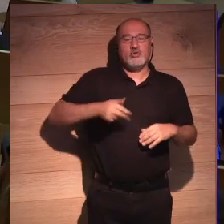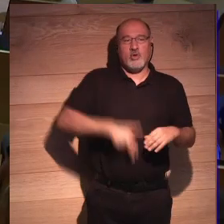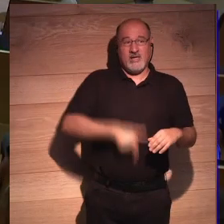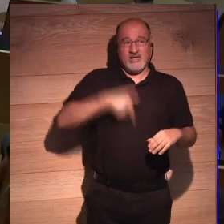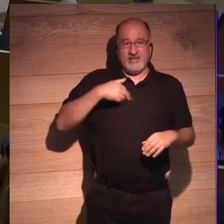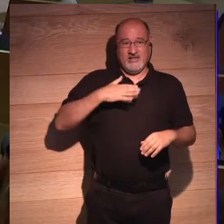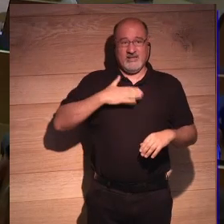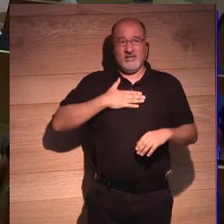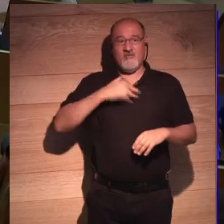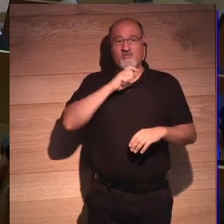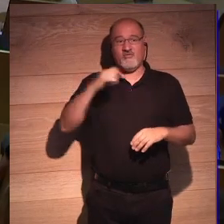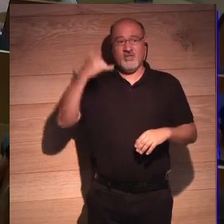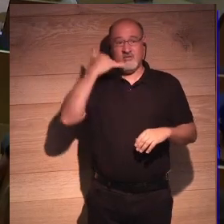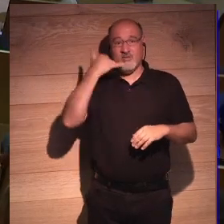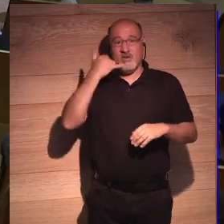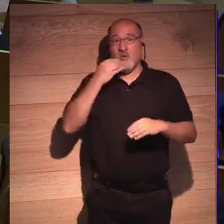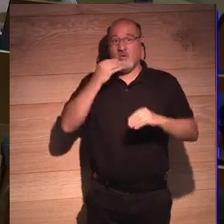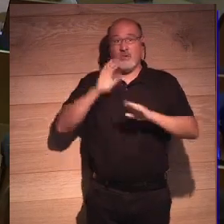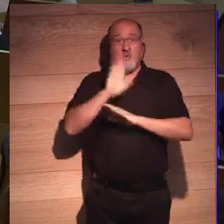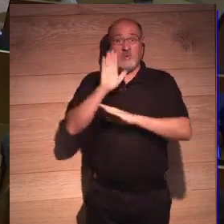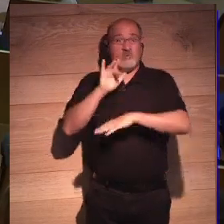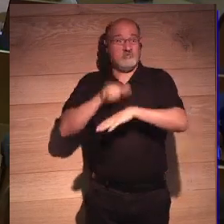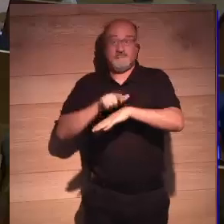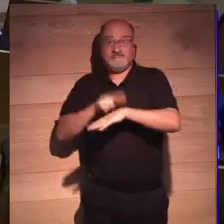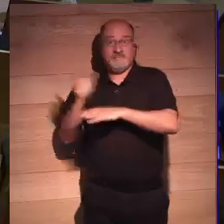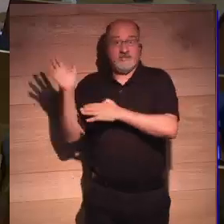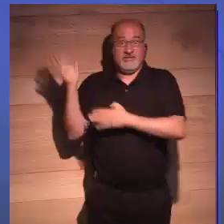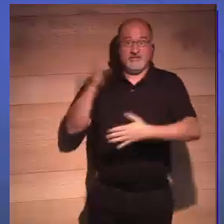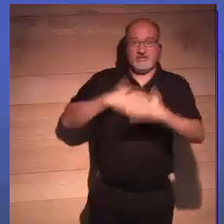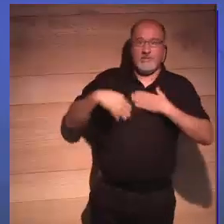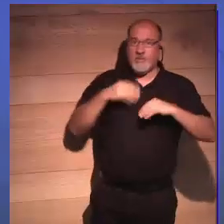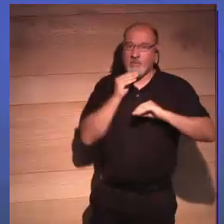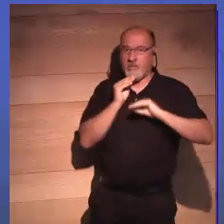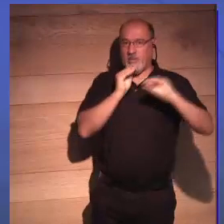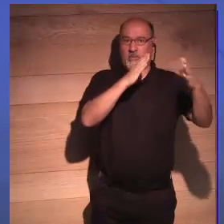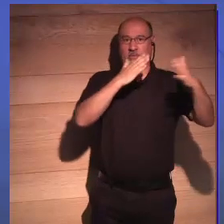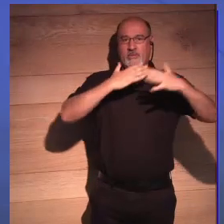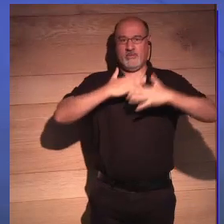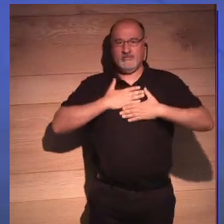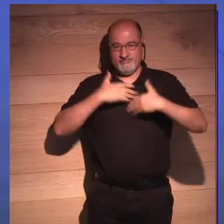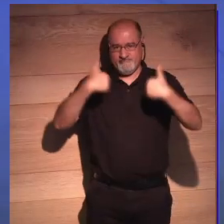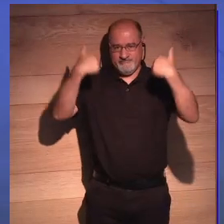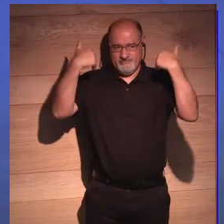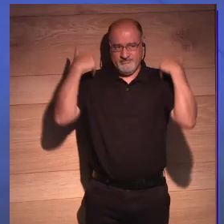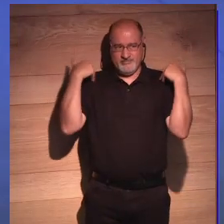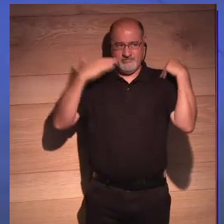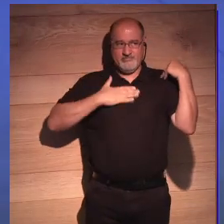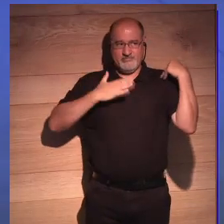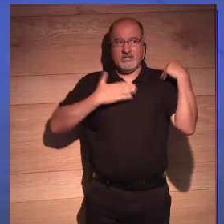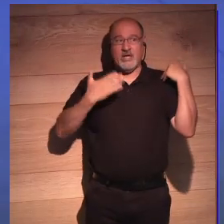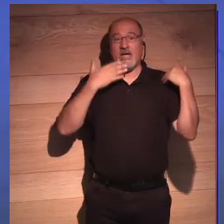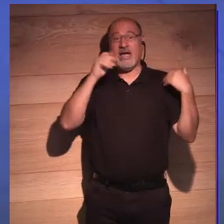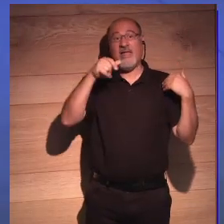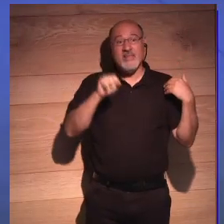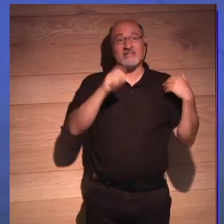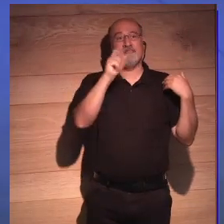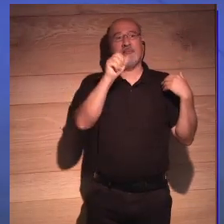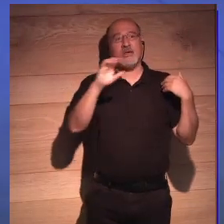General Manager of Telefónica Foundation, who couldn't make it in the last moment. She sent me here.